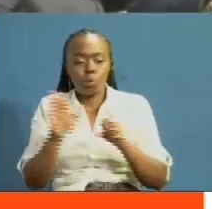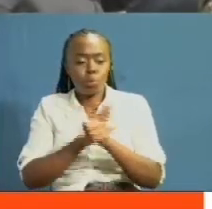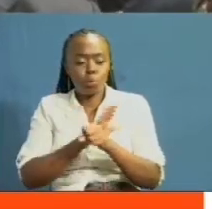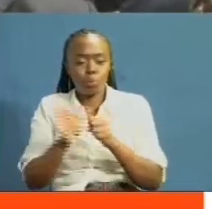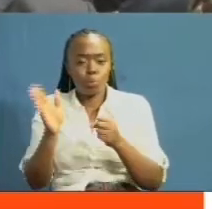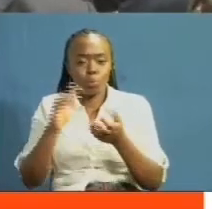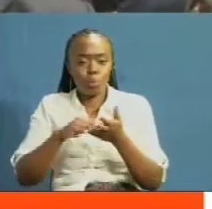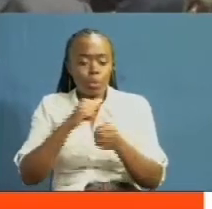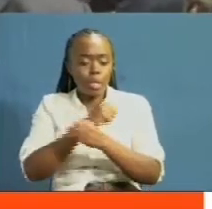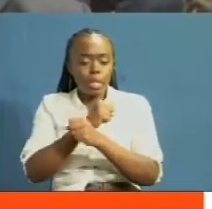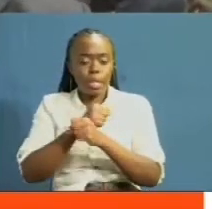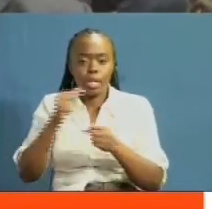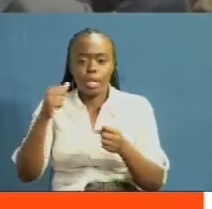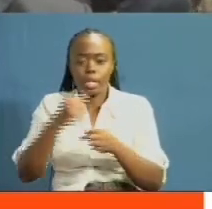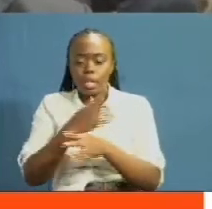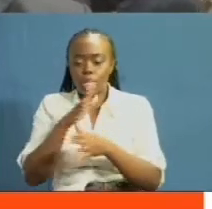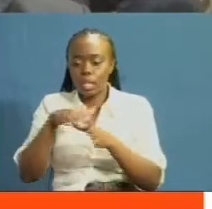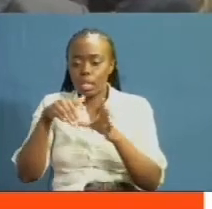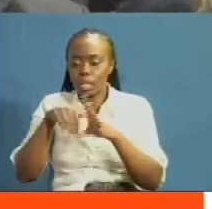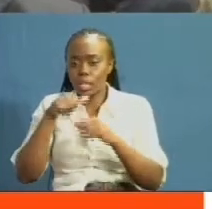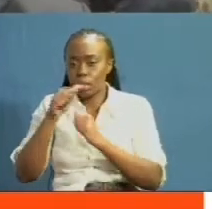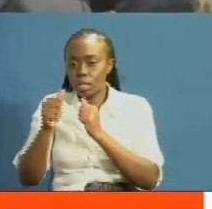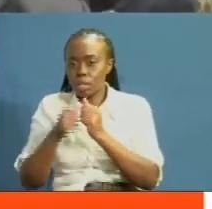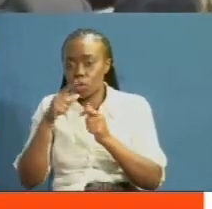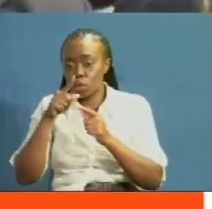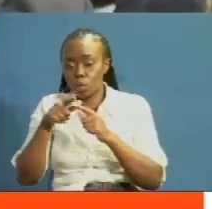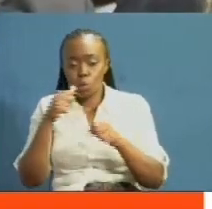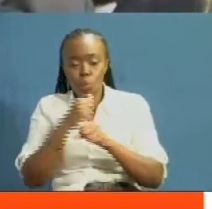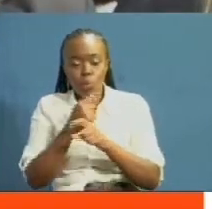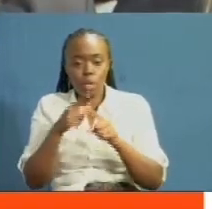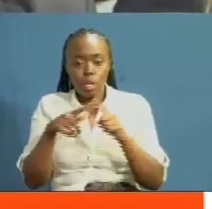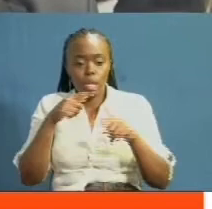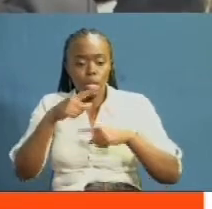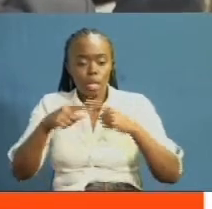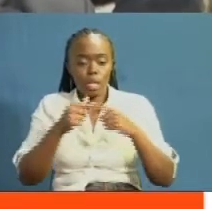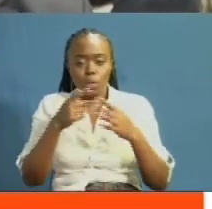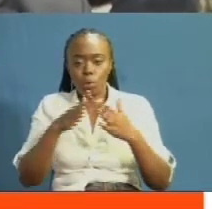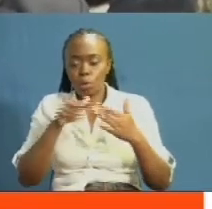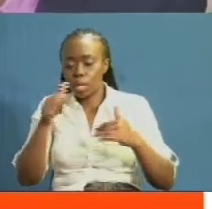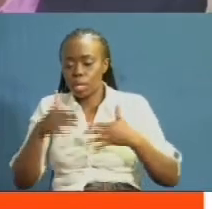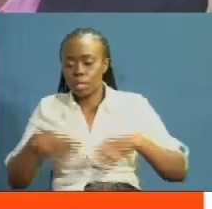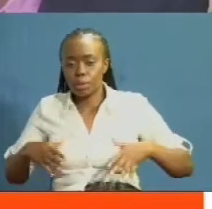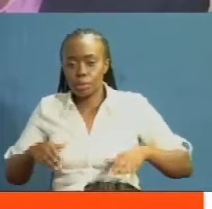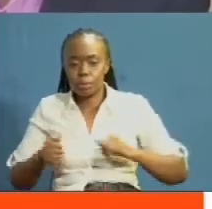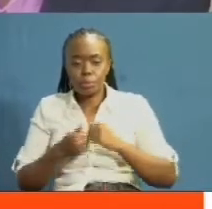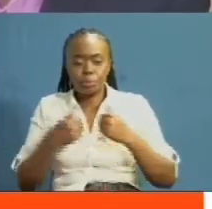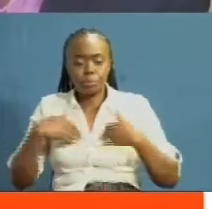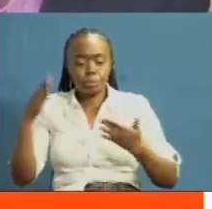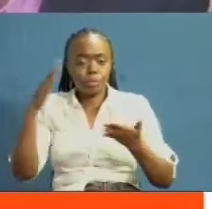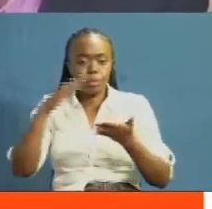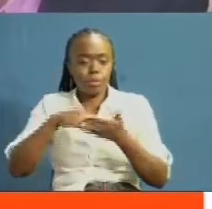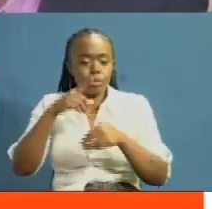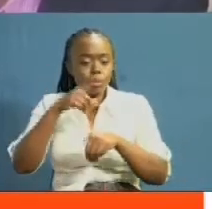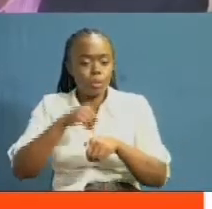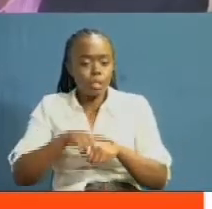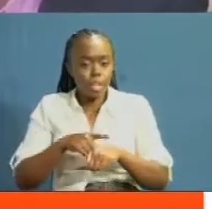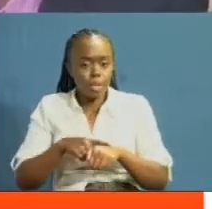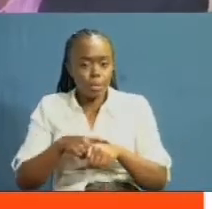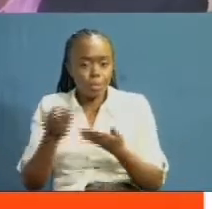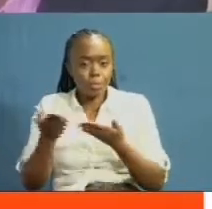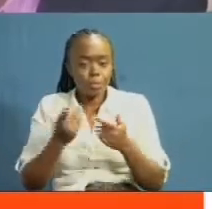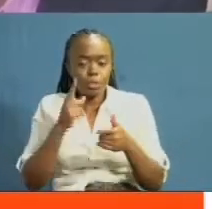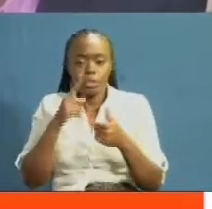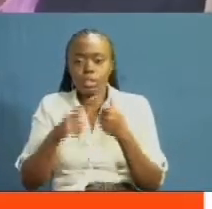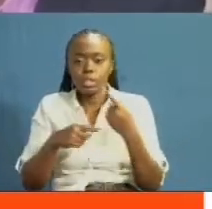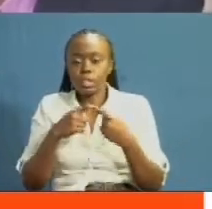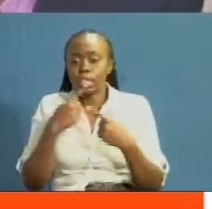the security officers in the area in their operations to deal with the criminals. It has come a time where we have